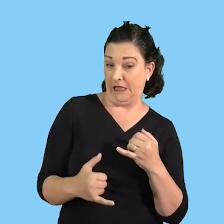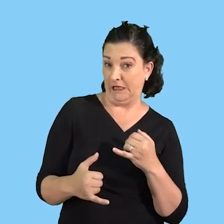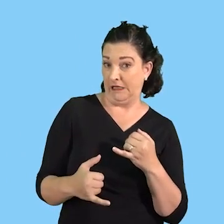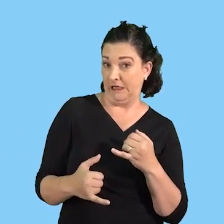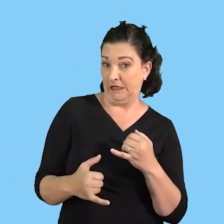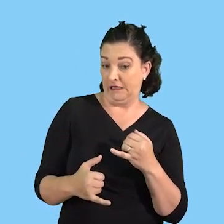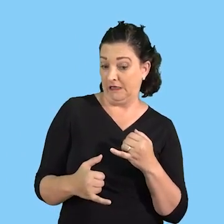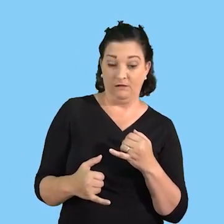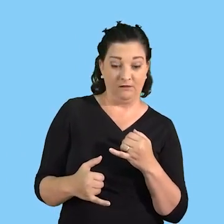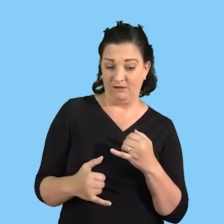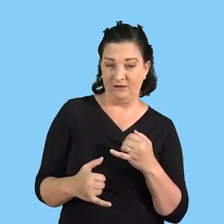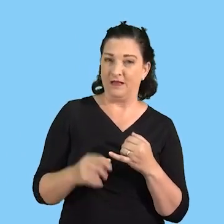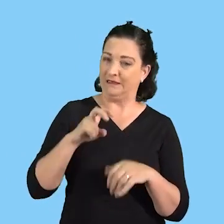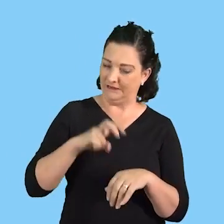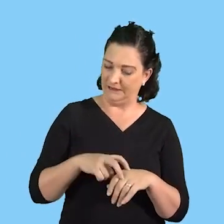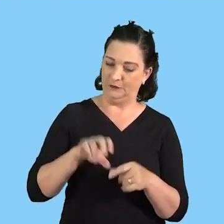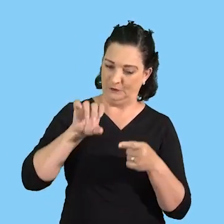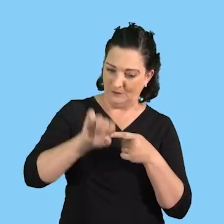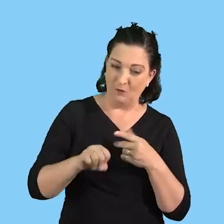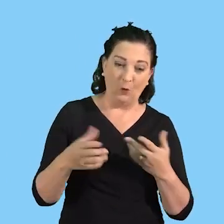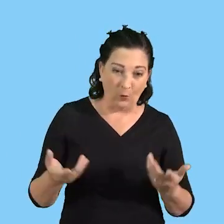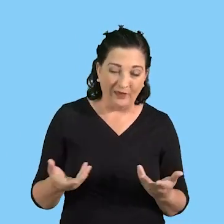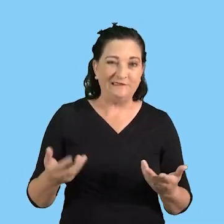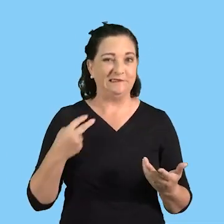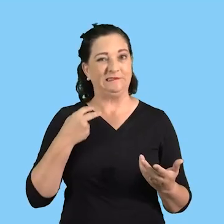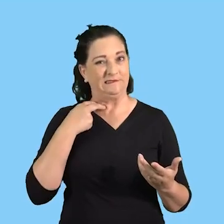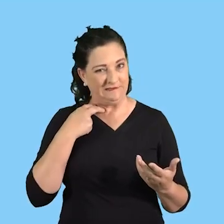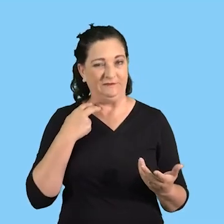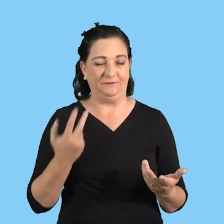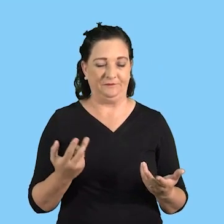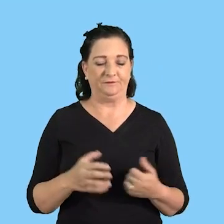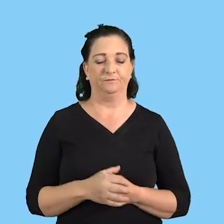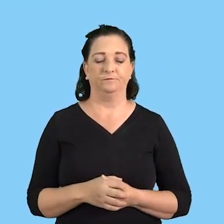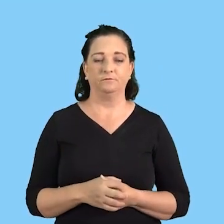won't be able to detect where the mistake has happened.